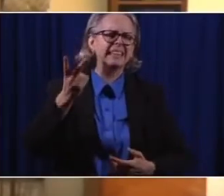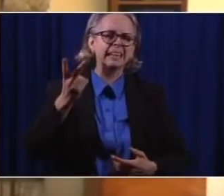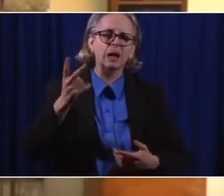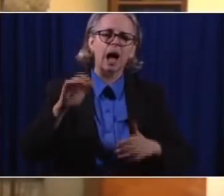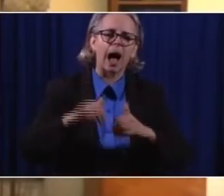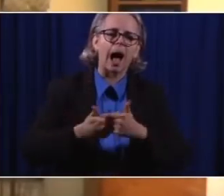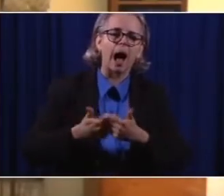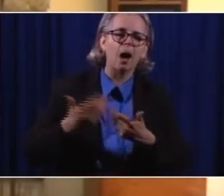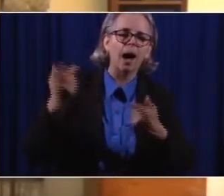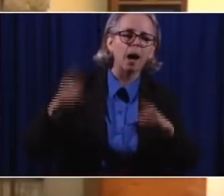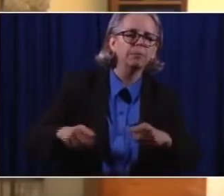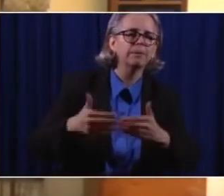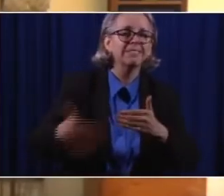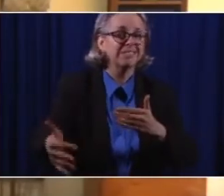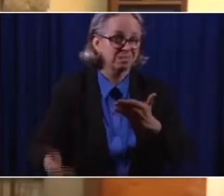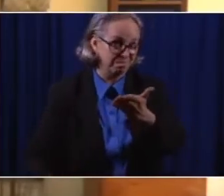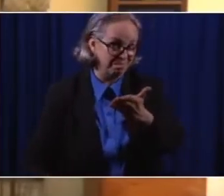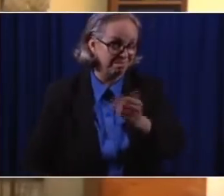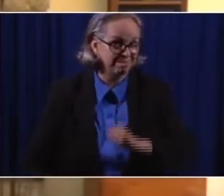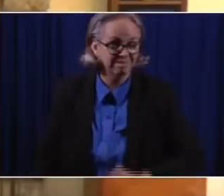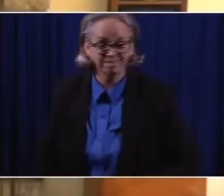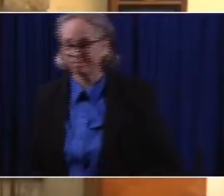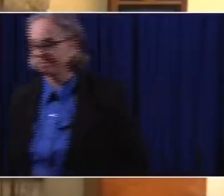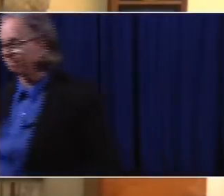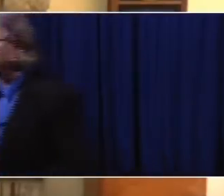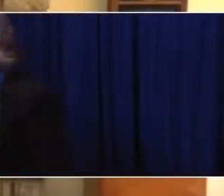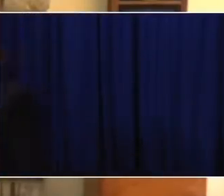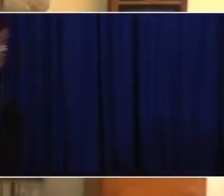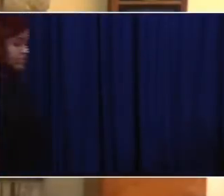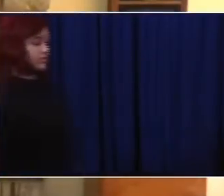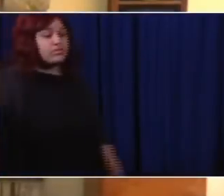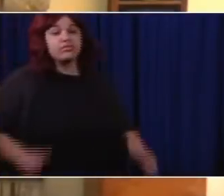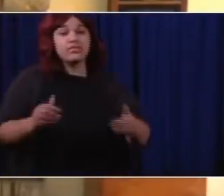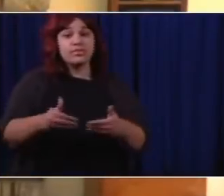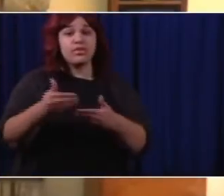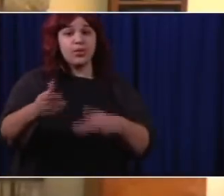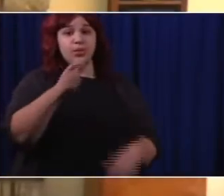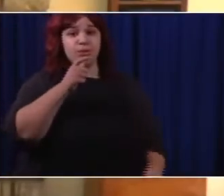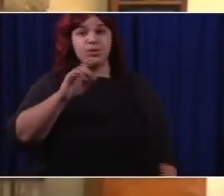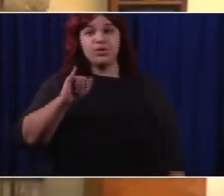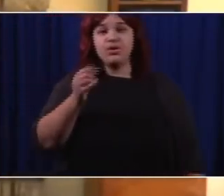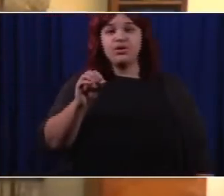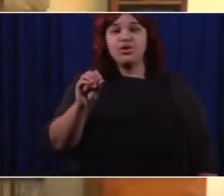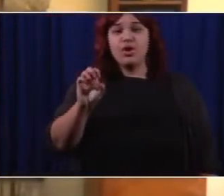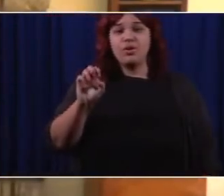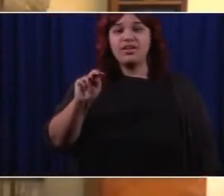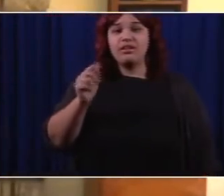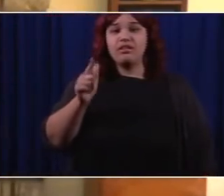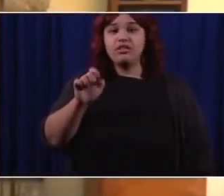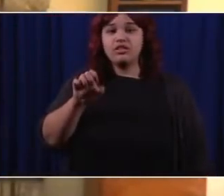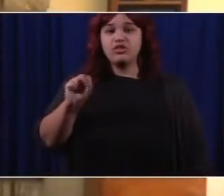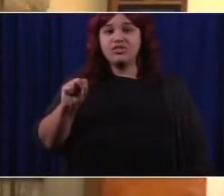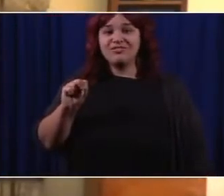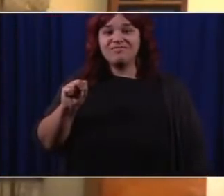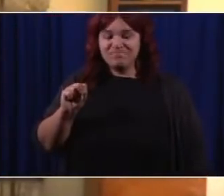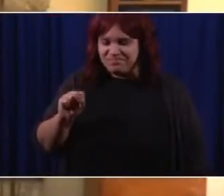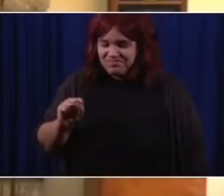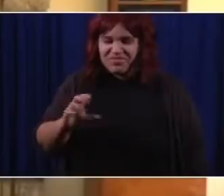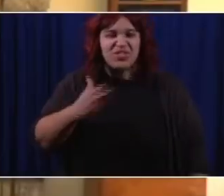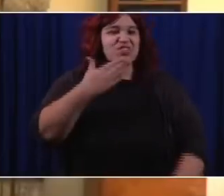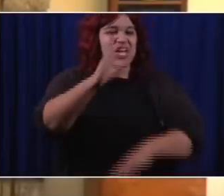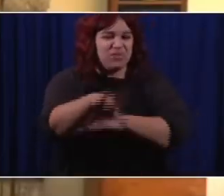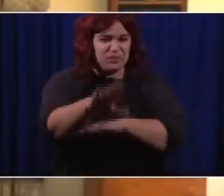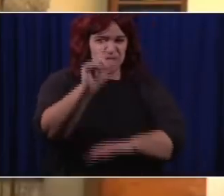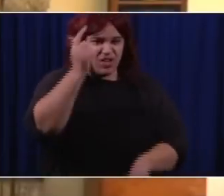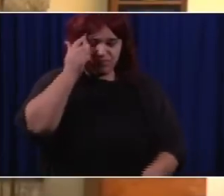Next question is from Joe Ingles at Ohio Public Radio and Television. Good afternoon, Governor. Hey, Joe. Hi. We've